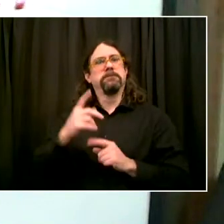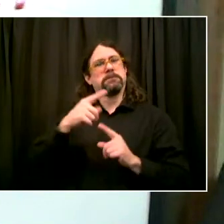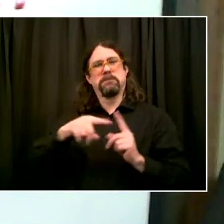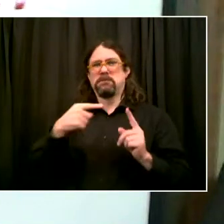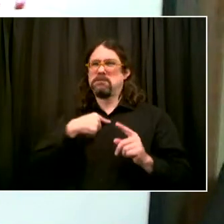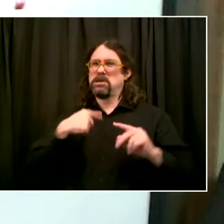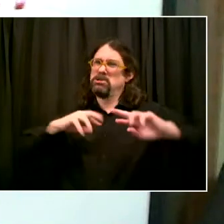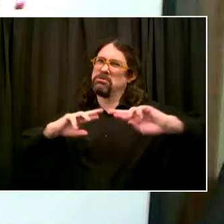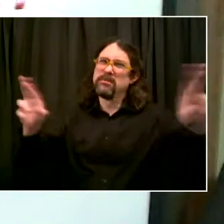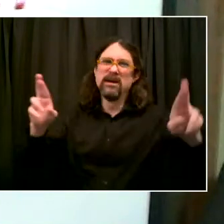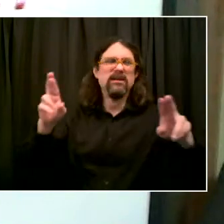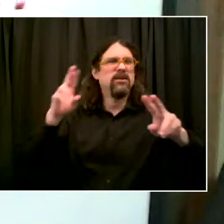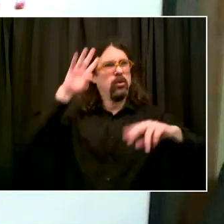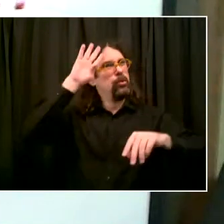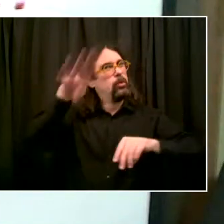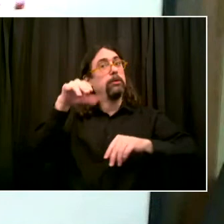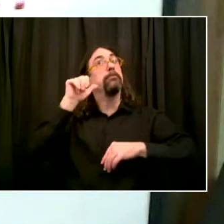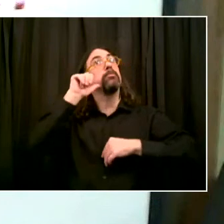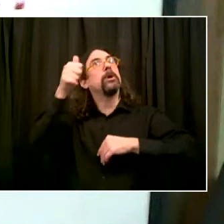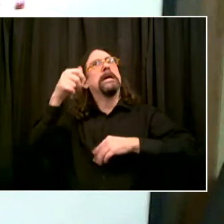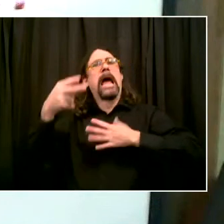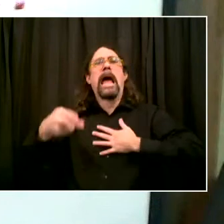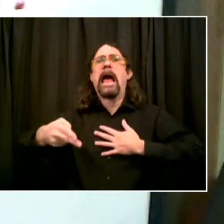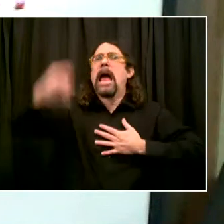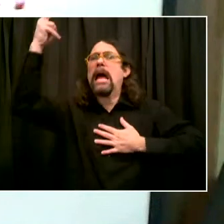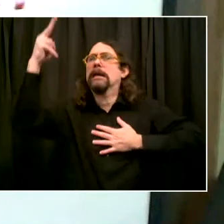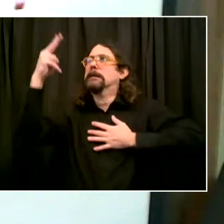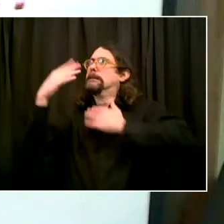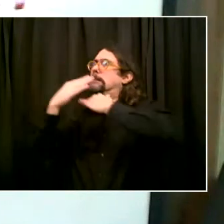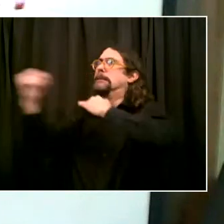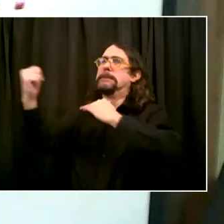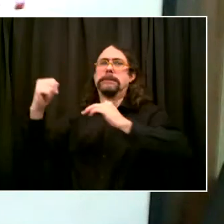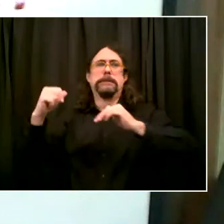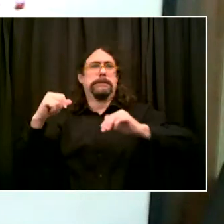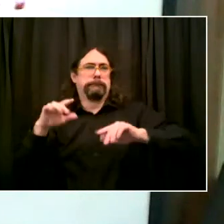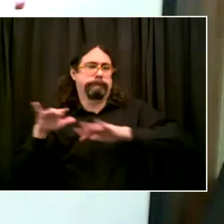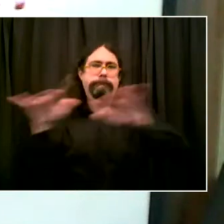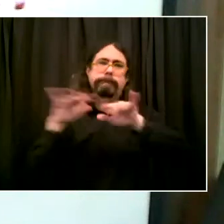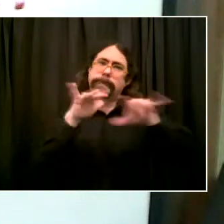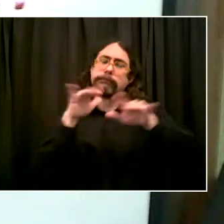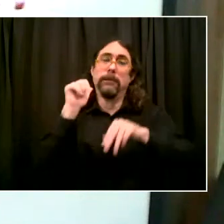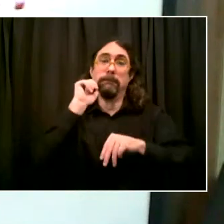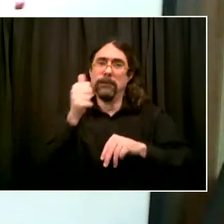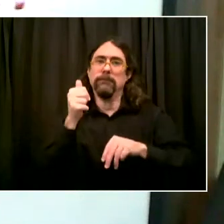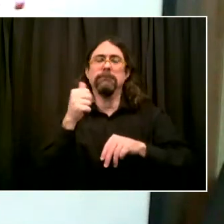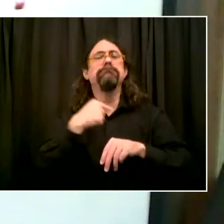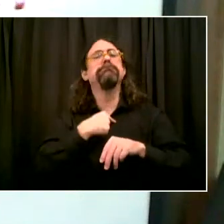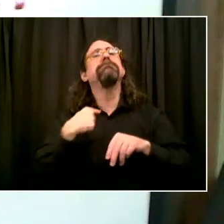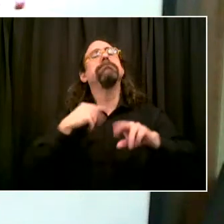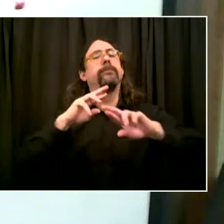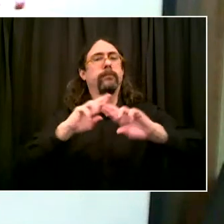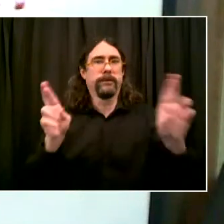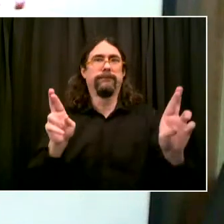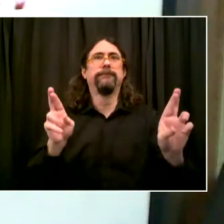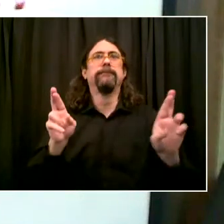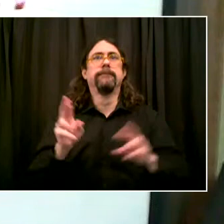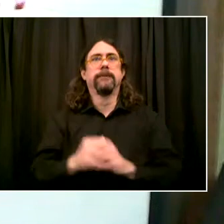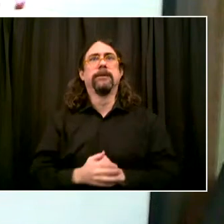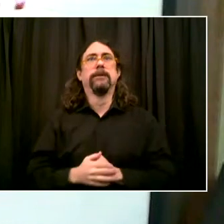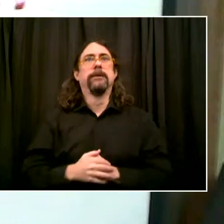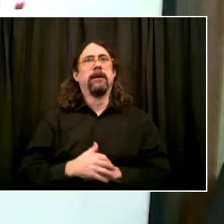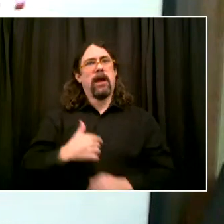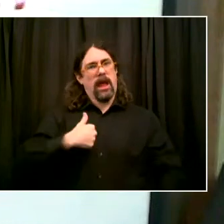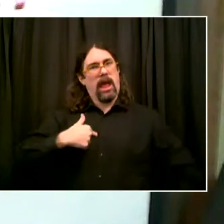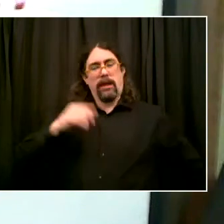use caution and take extra time, as conditions will be bad. We will be out there. We are poised and at the ready, and the men and